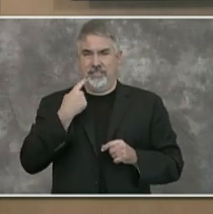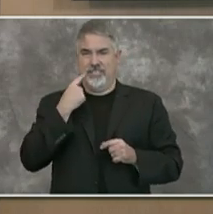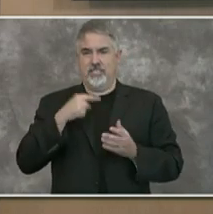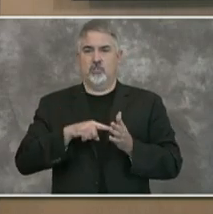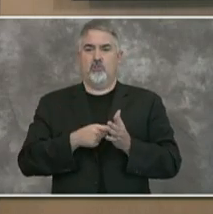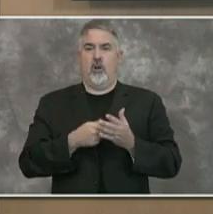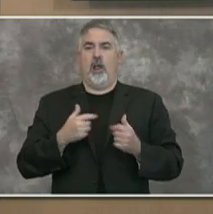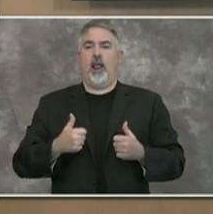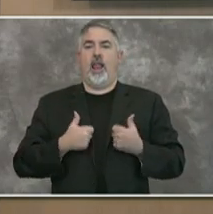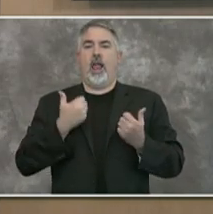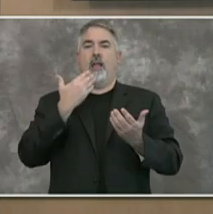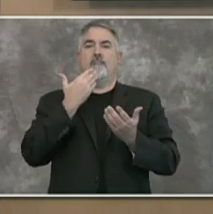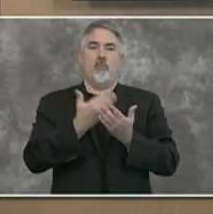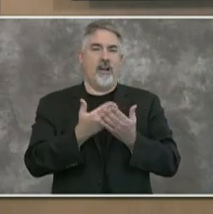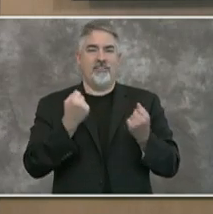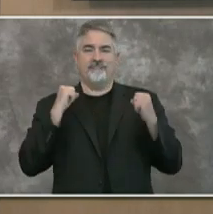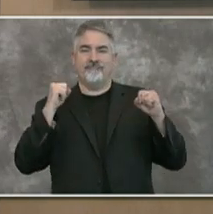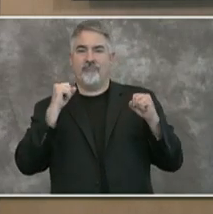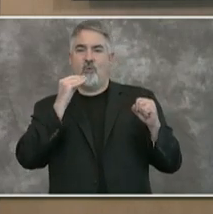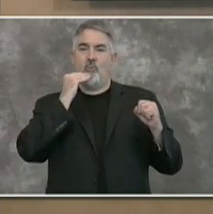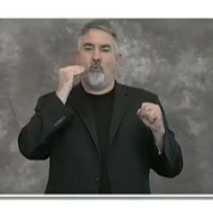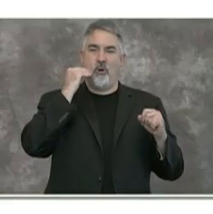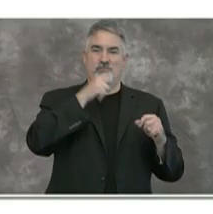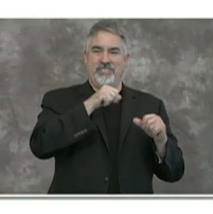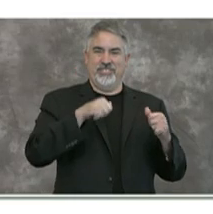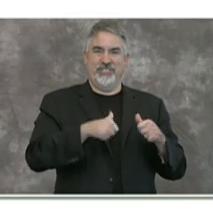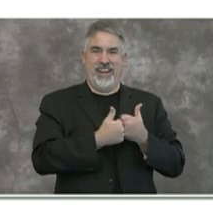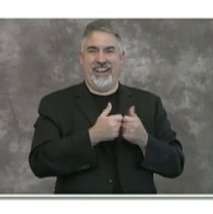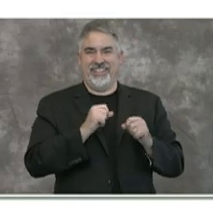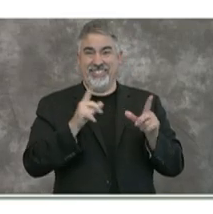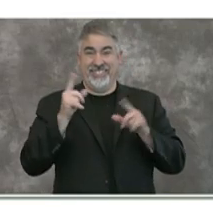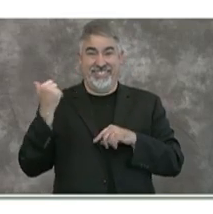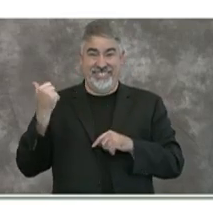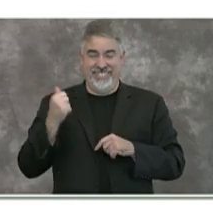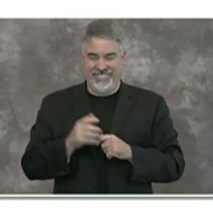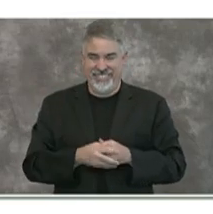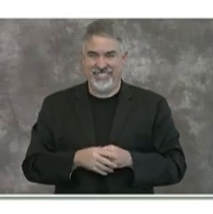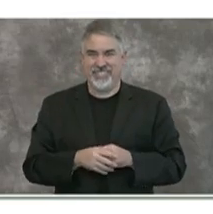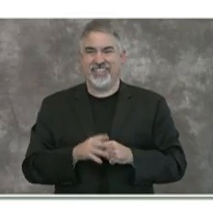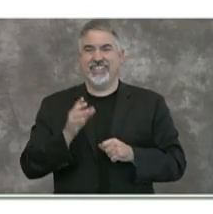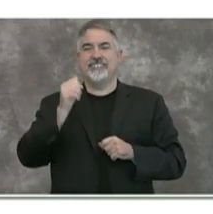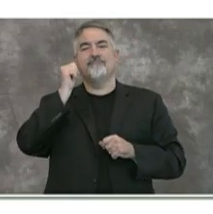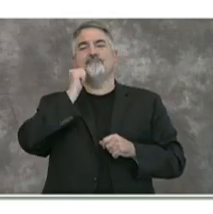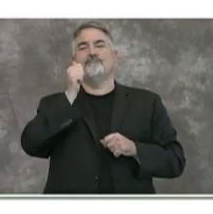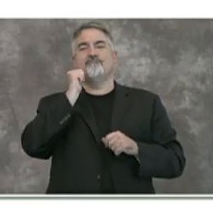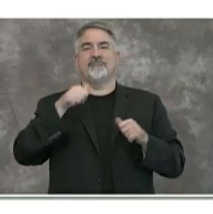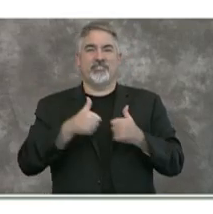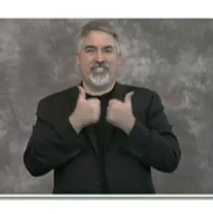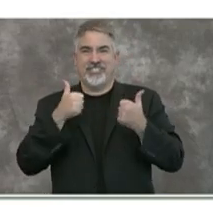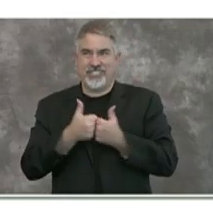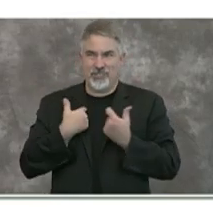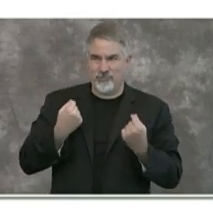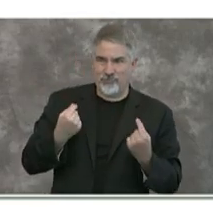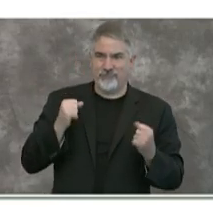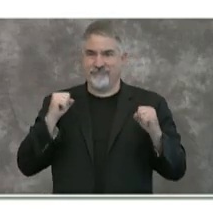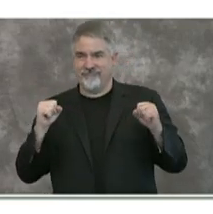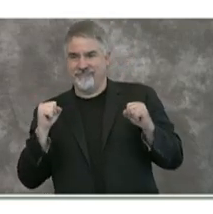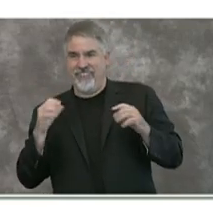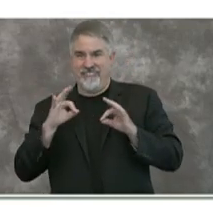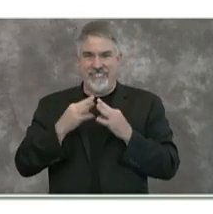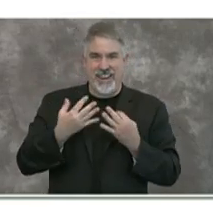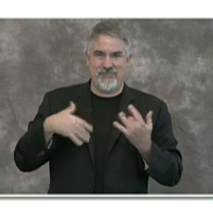Home Challenge, an online resource that offers daily challenges to help families and individuals stay